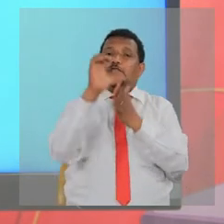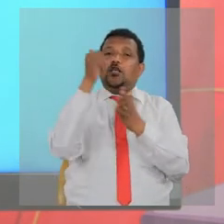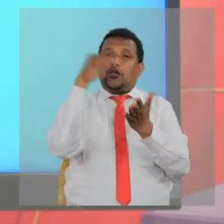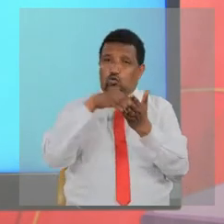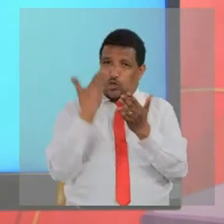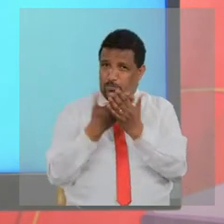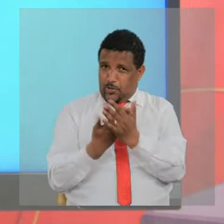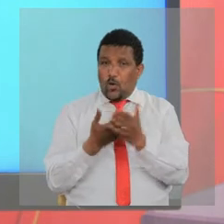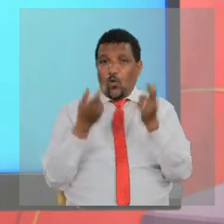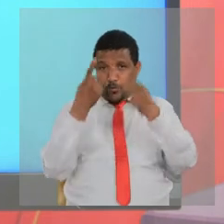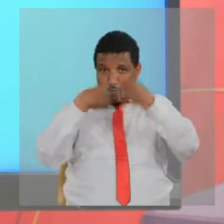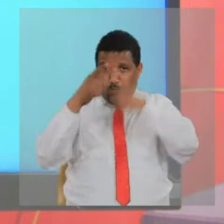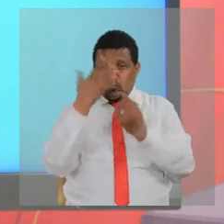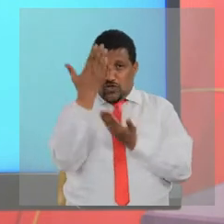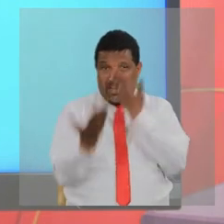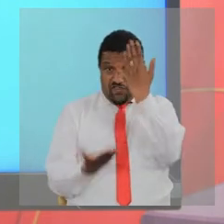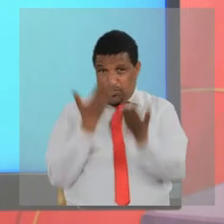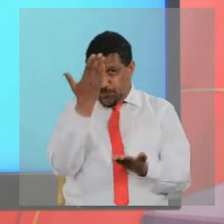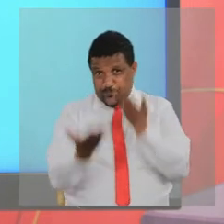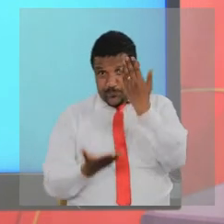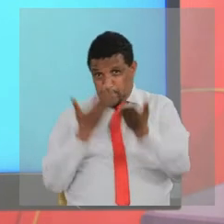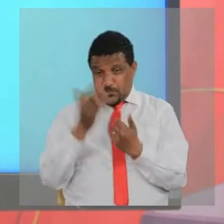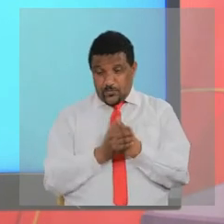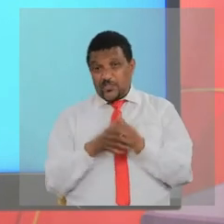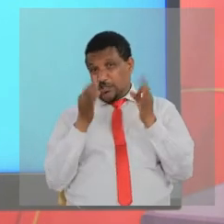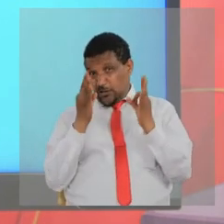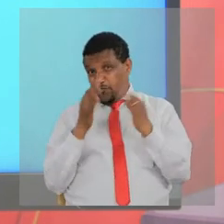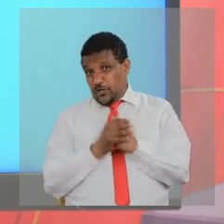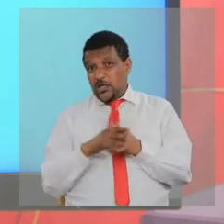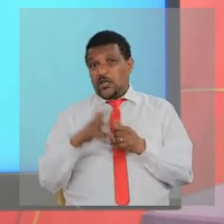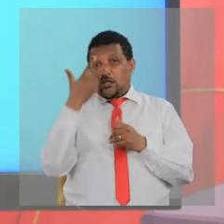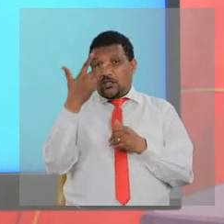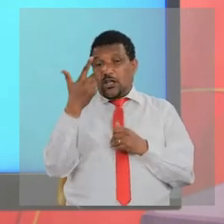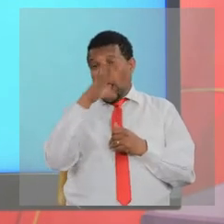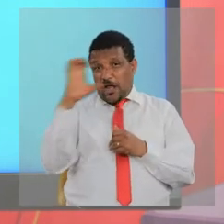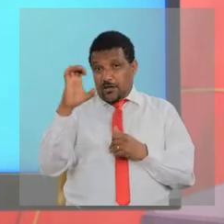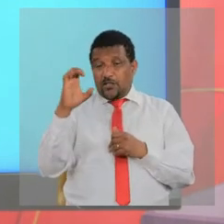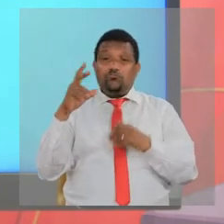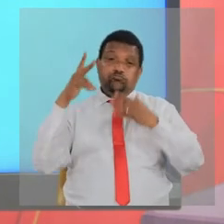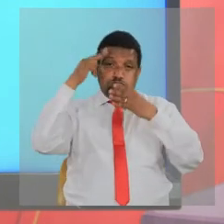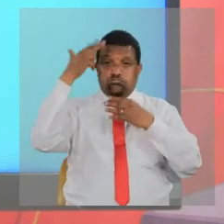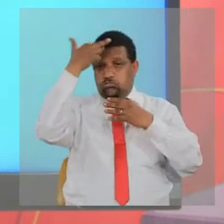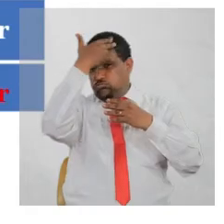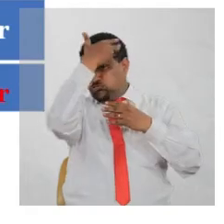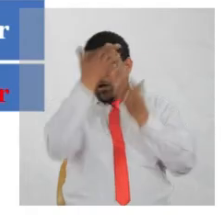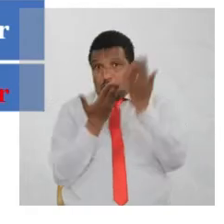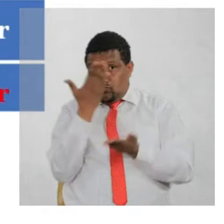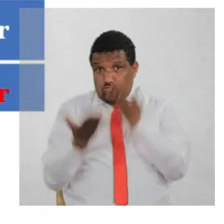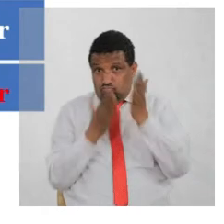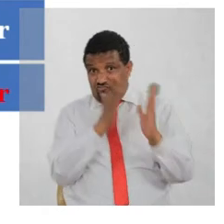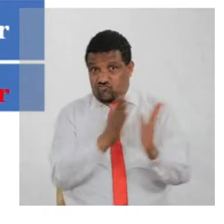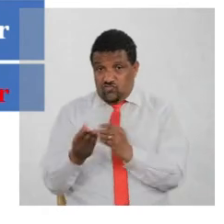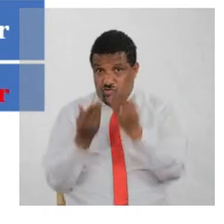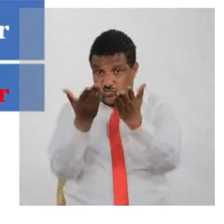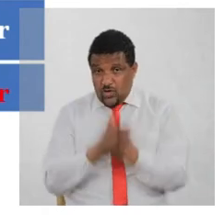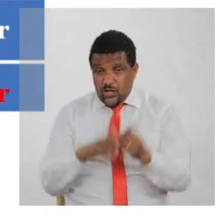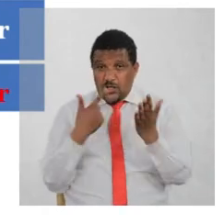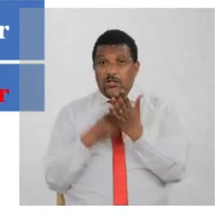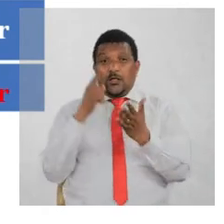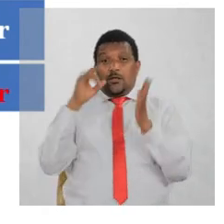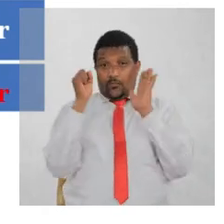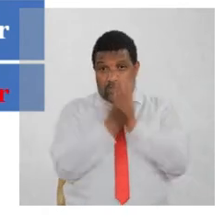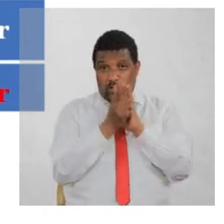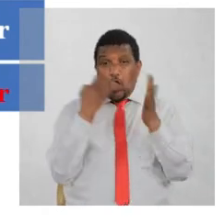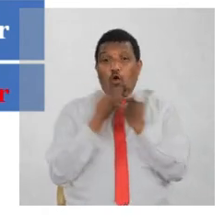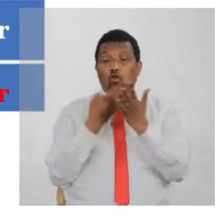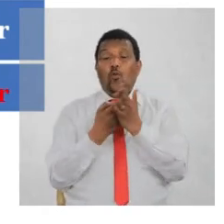When we come to the service, if 300 haircut service are provided in this hypothetical